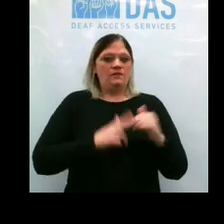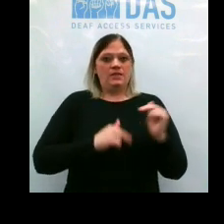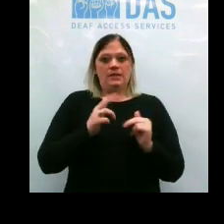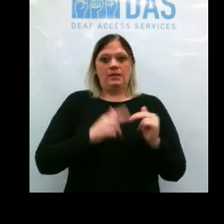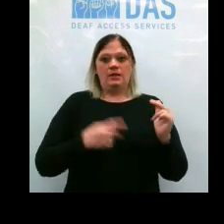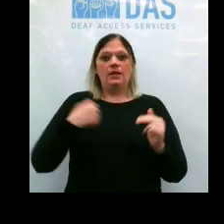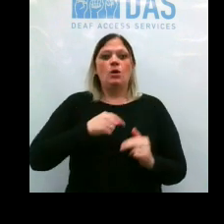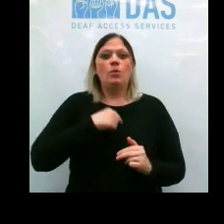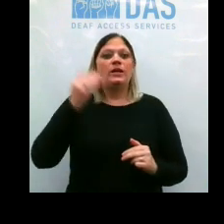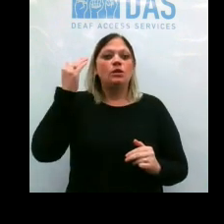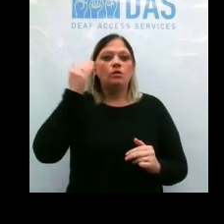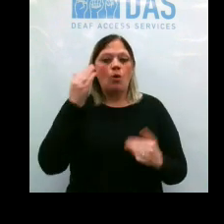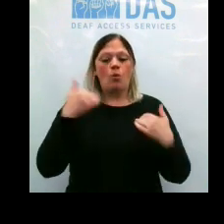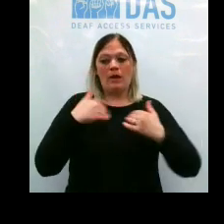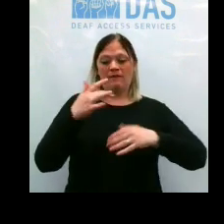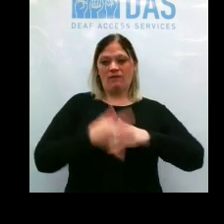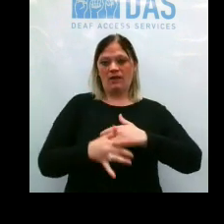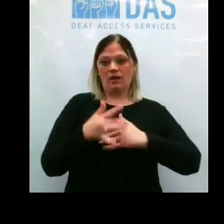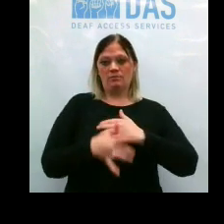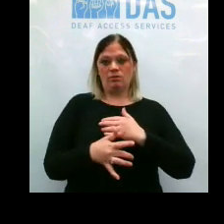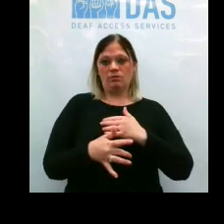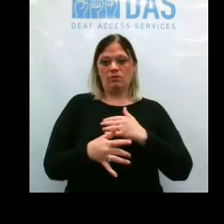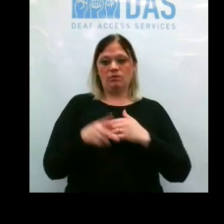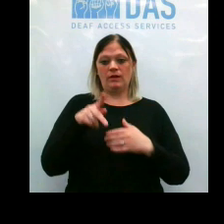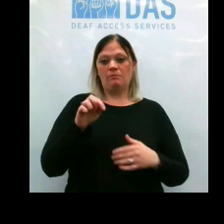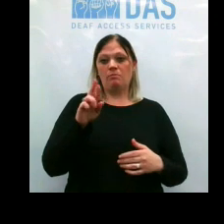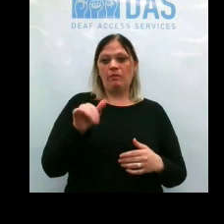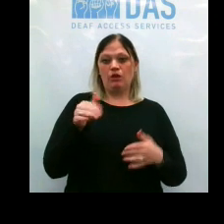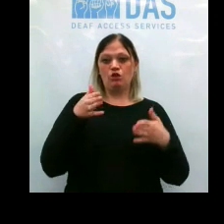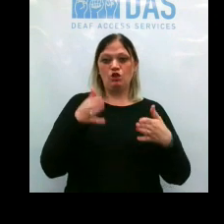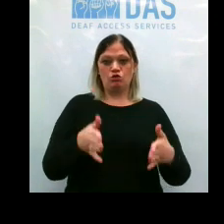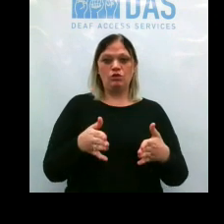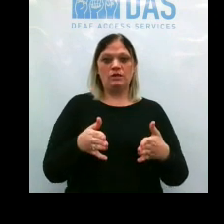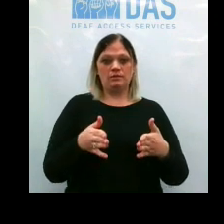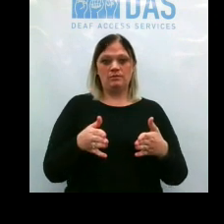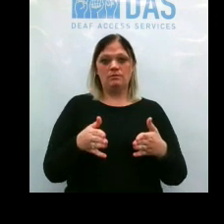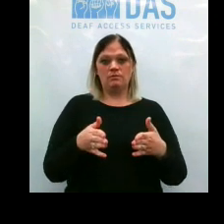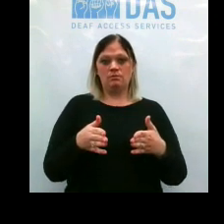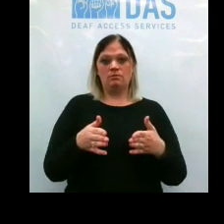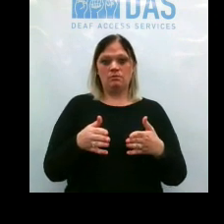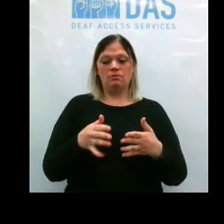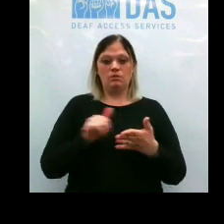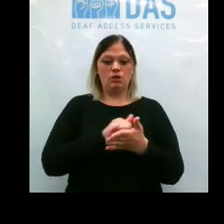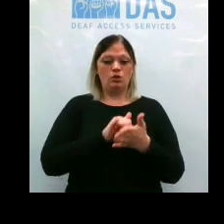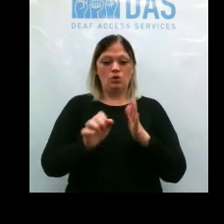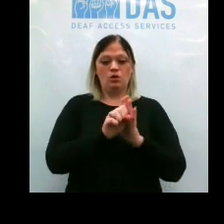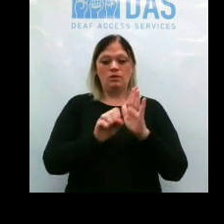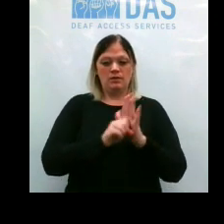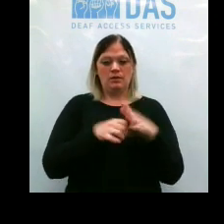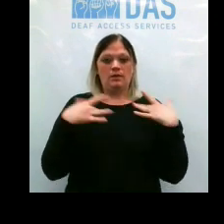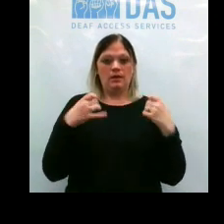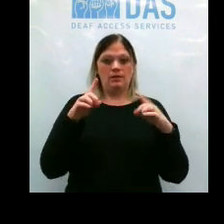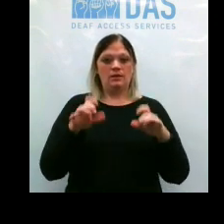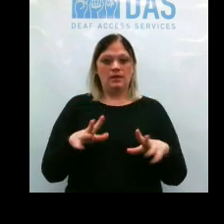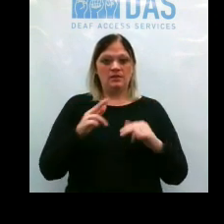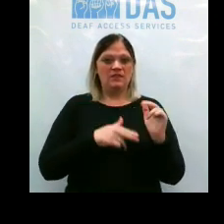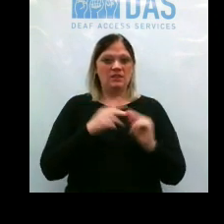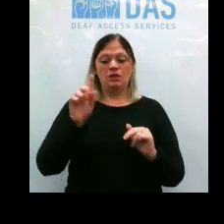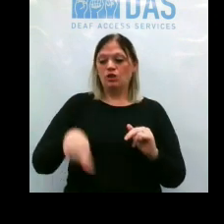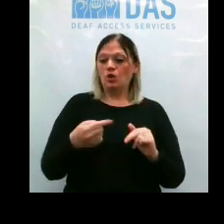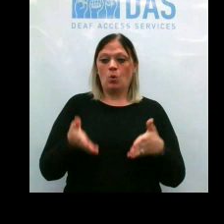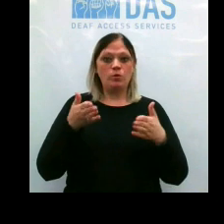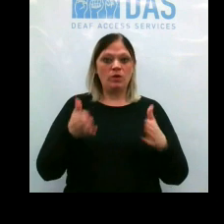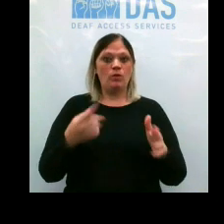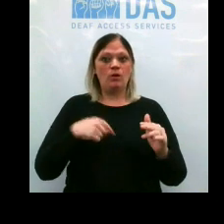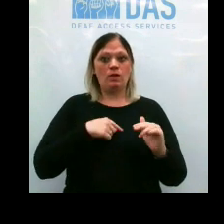facility, and we know there have been openings available at the Perry Street Cobblestone District New York State Health Testing Facility. The only way we're going to get up